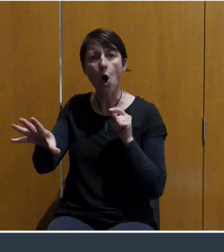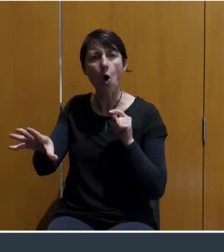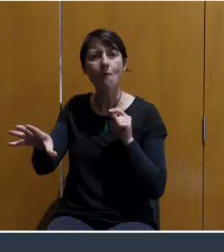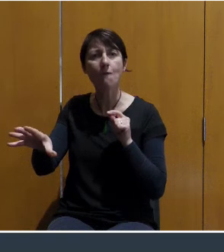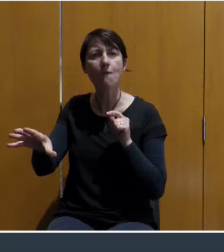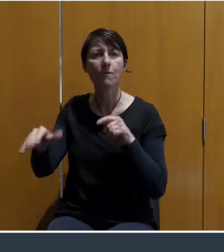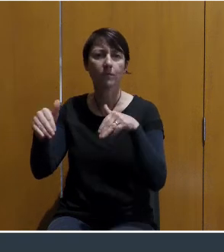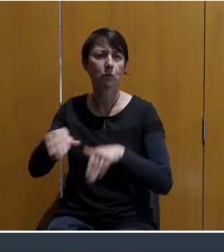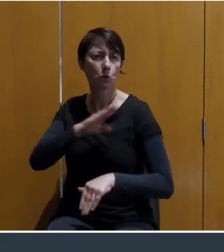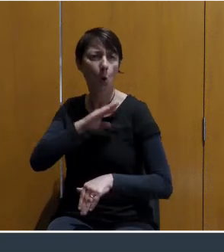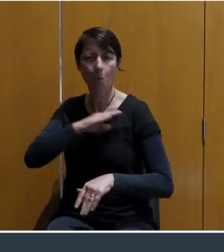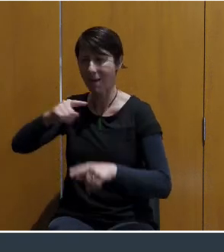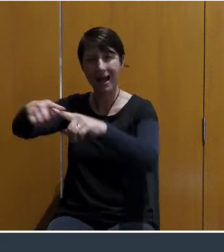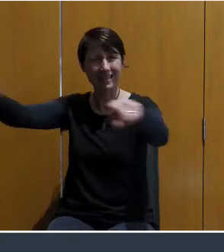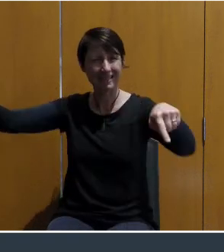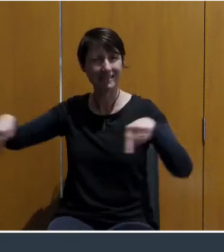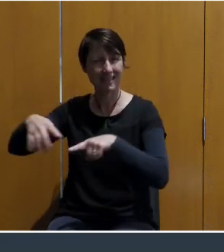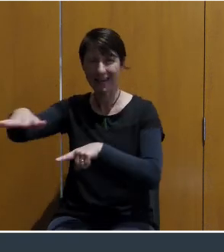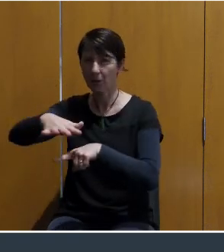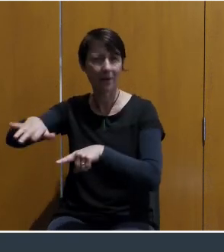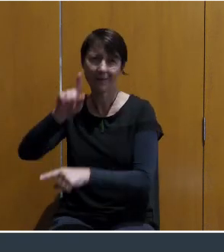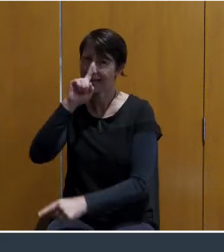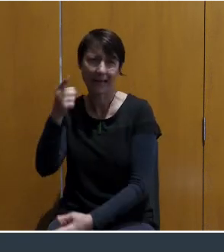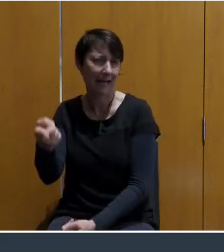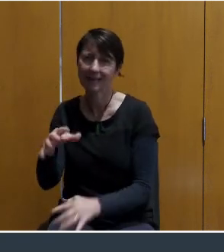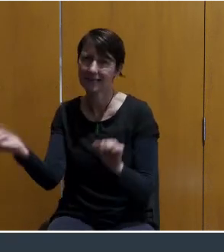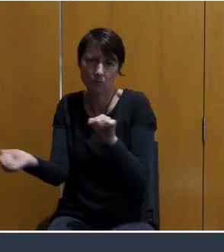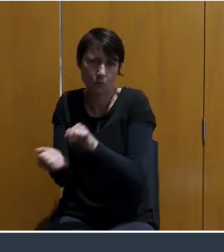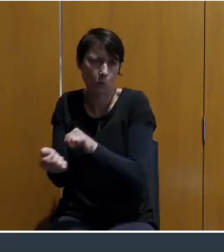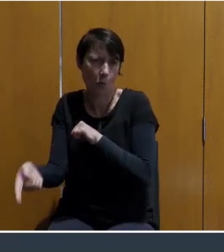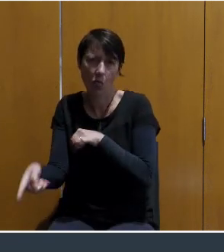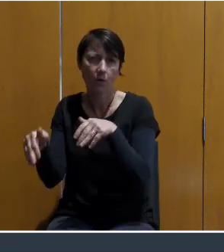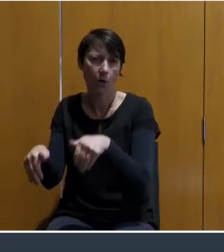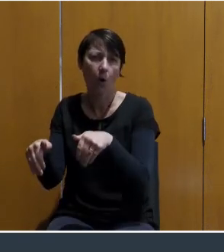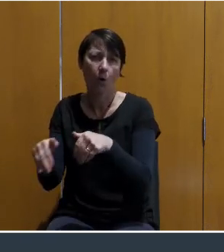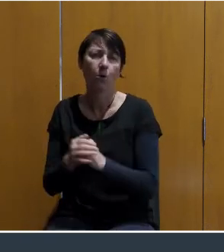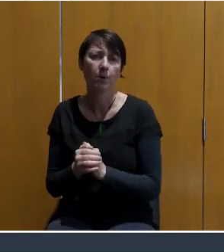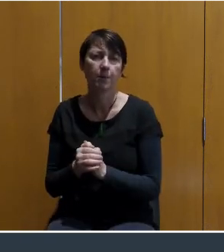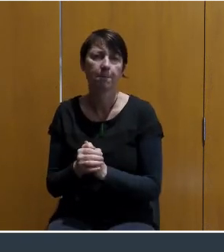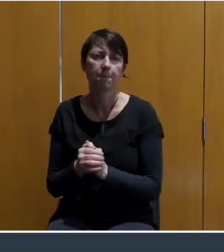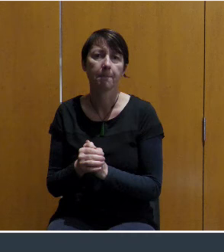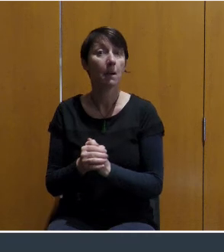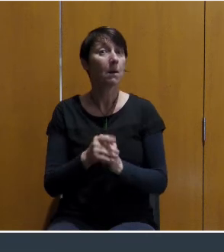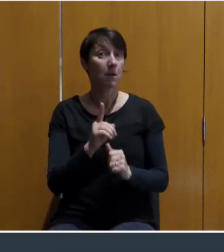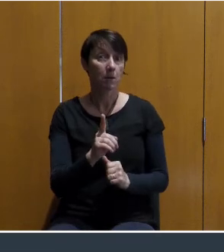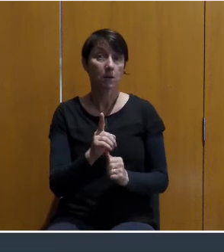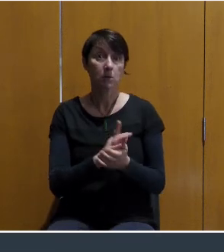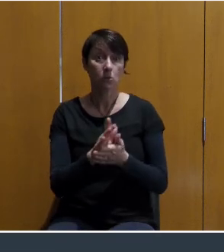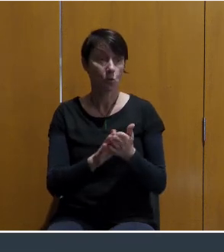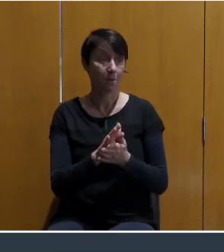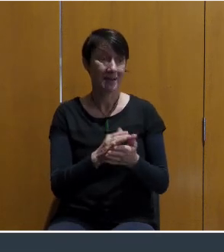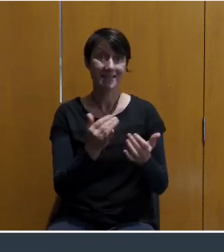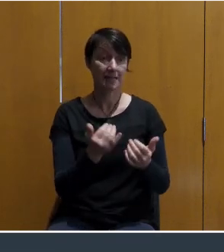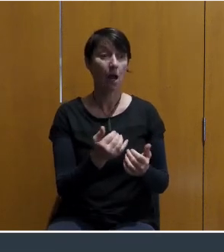of changing this default from off-leash to on-leash is that many areas that would have been accessible